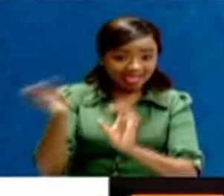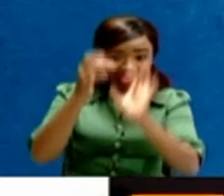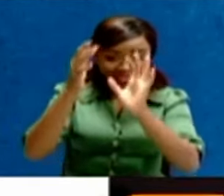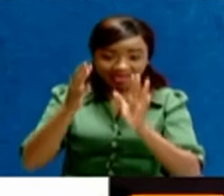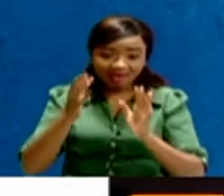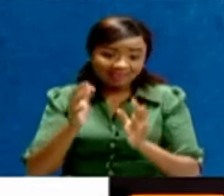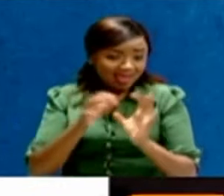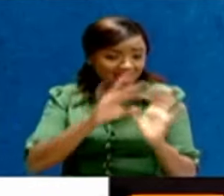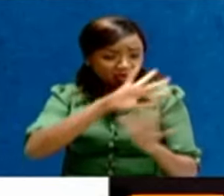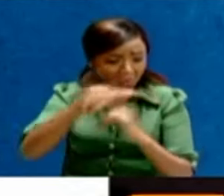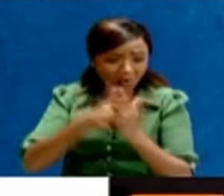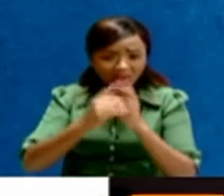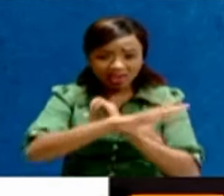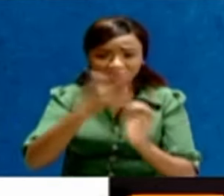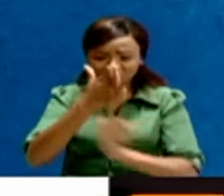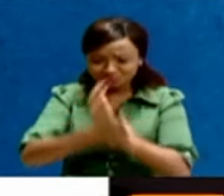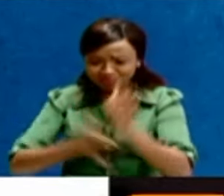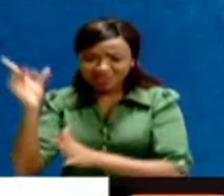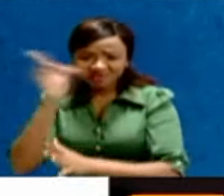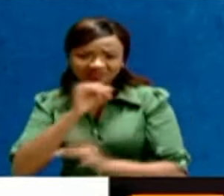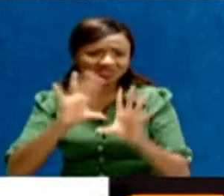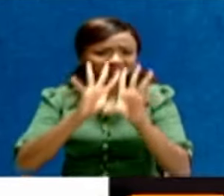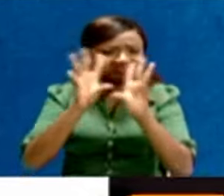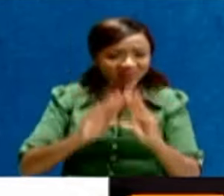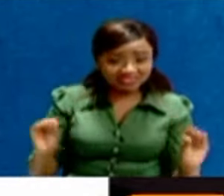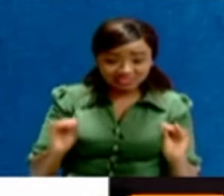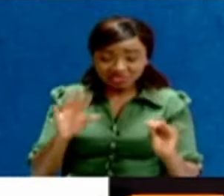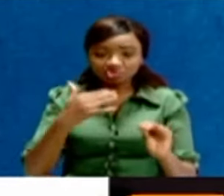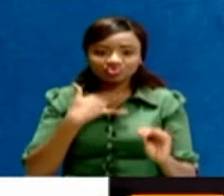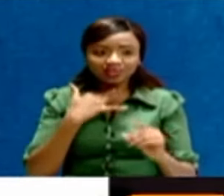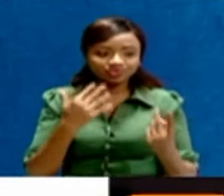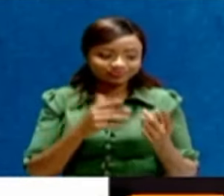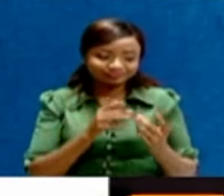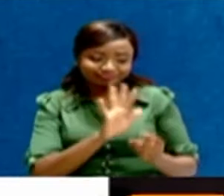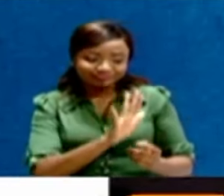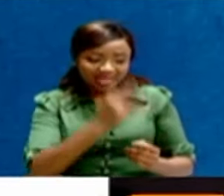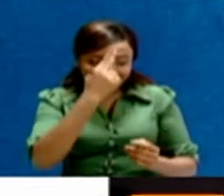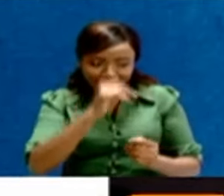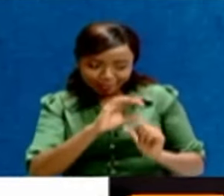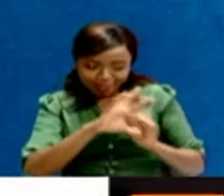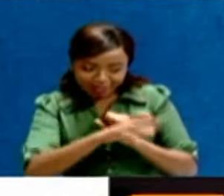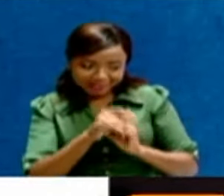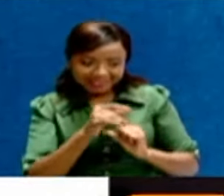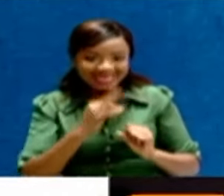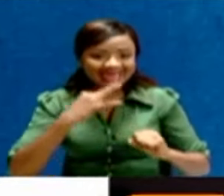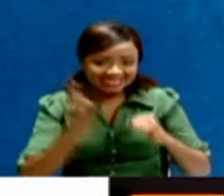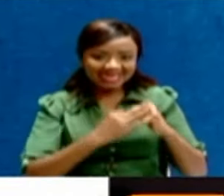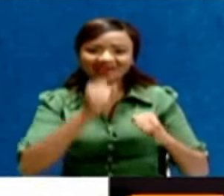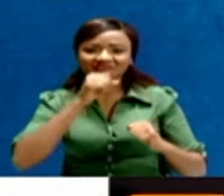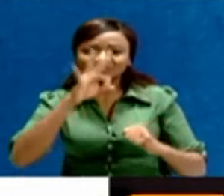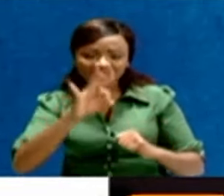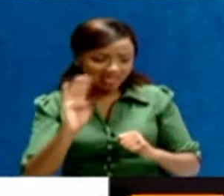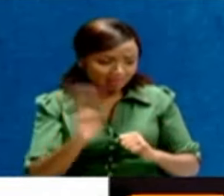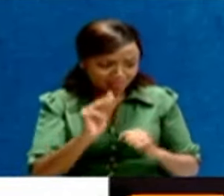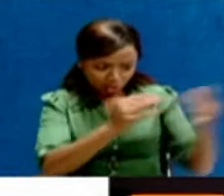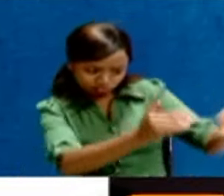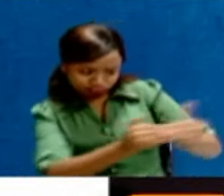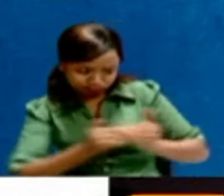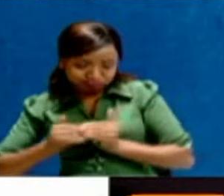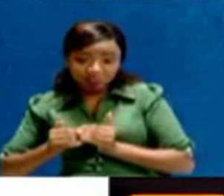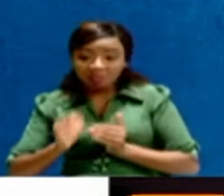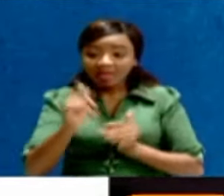already prepared their budgets. You don't want to disrupt Narok County by taking away 853 million from them. You don't want to